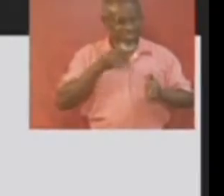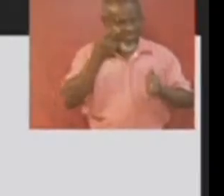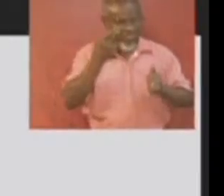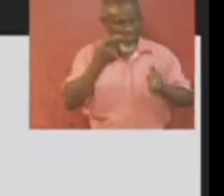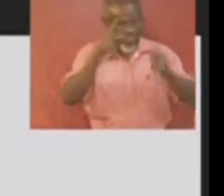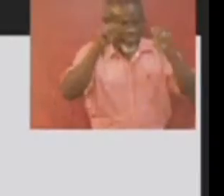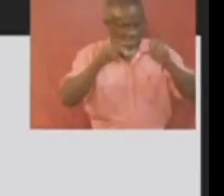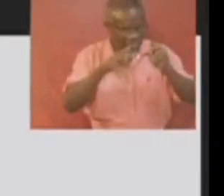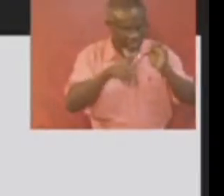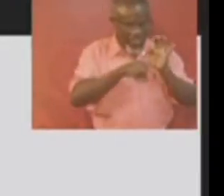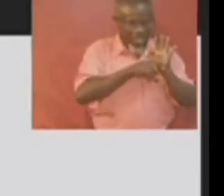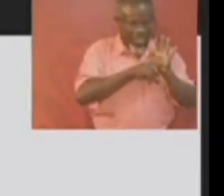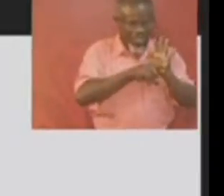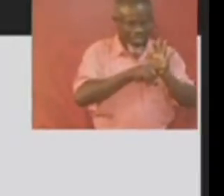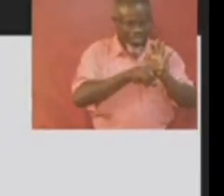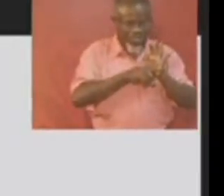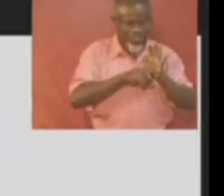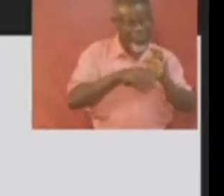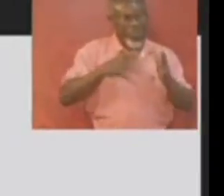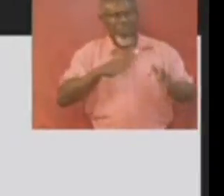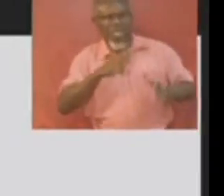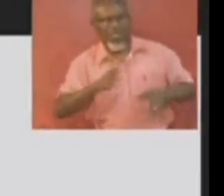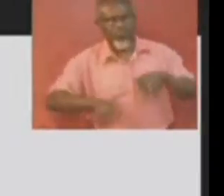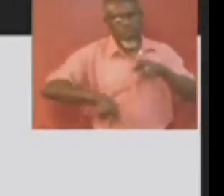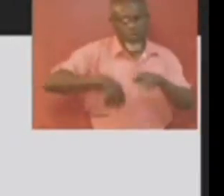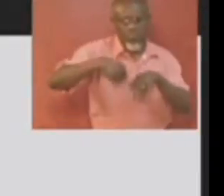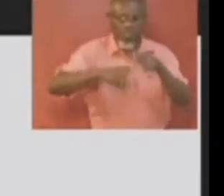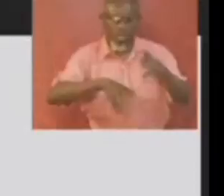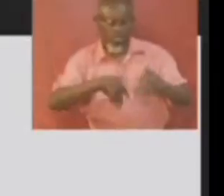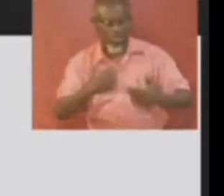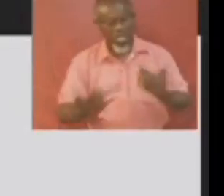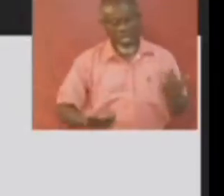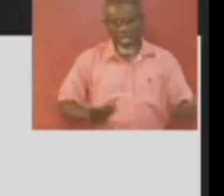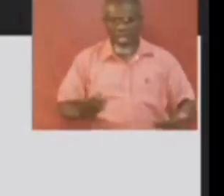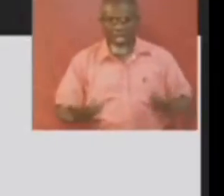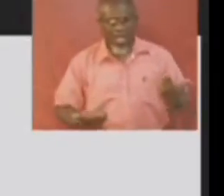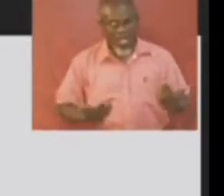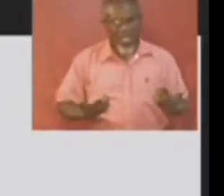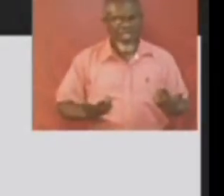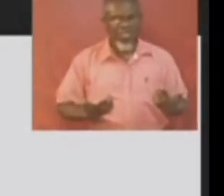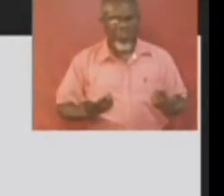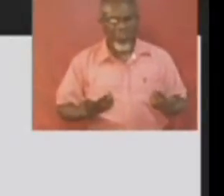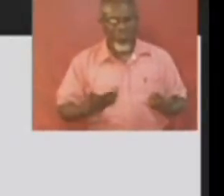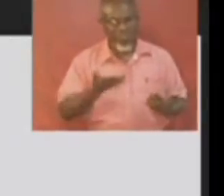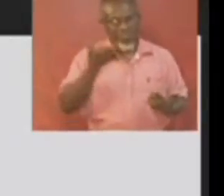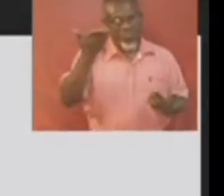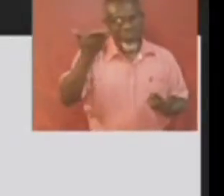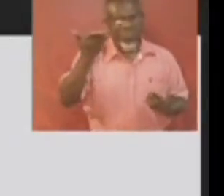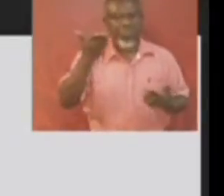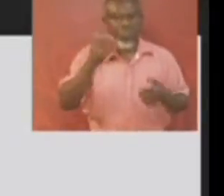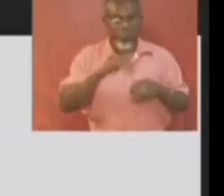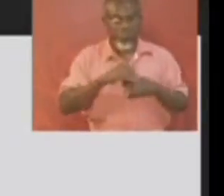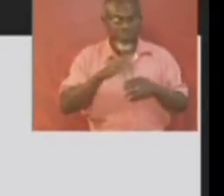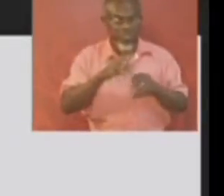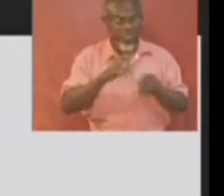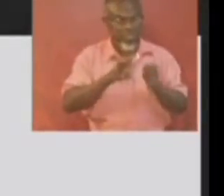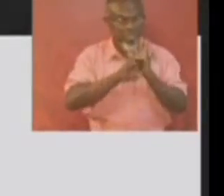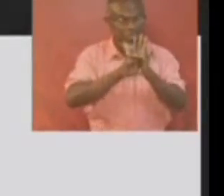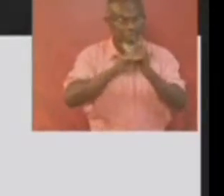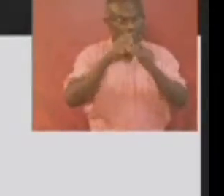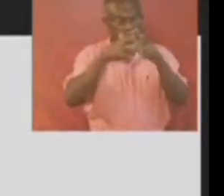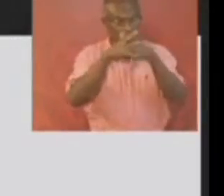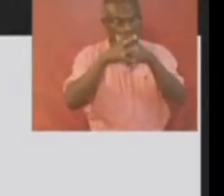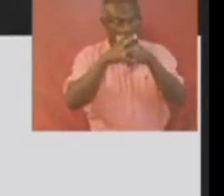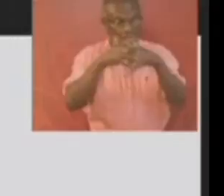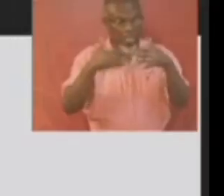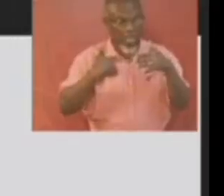3 days ago, and wander off to a gathering. In this case, they're looking at Thanksgiving gatherings on day 8 of your incubation. And